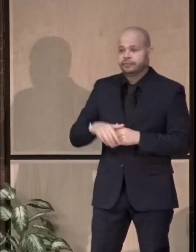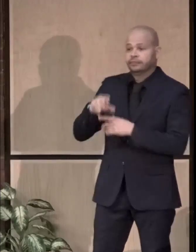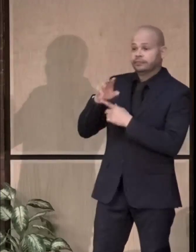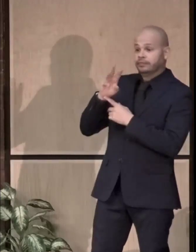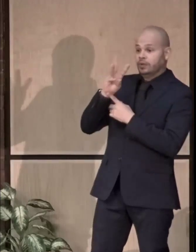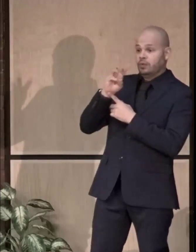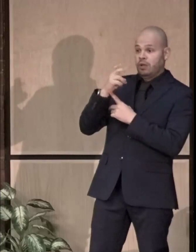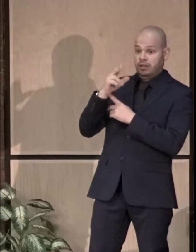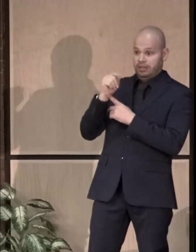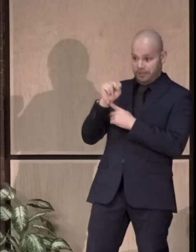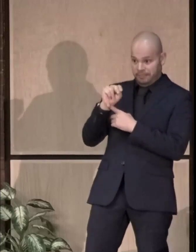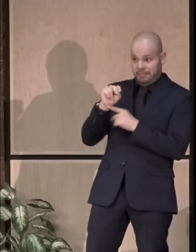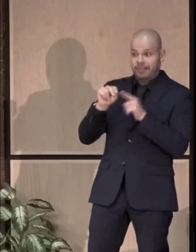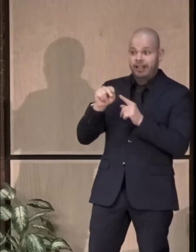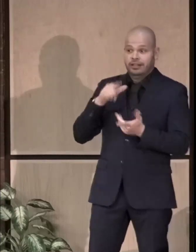record.